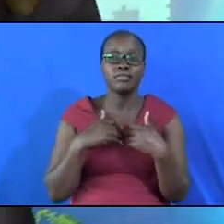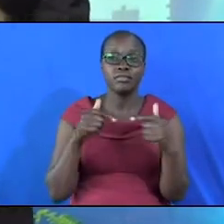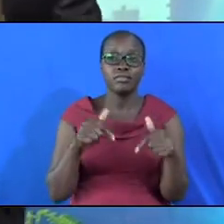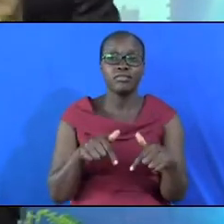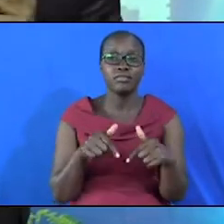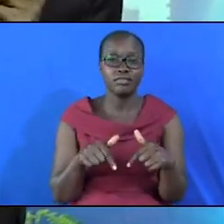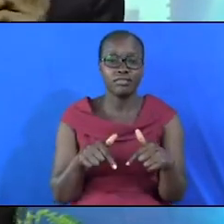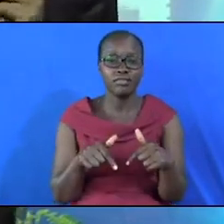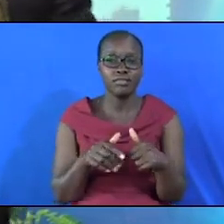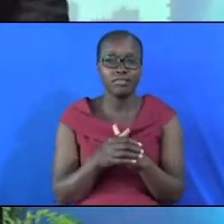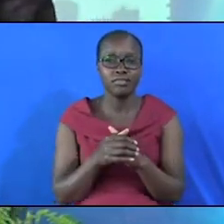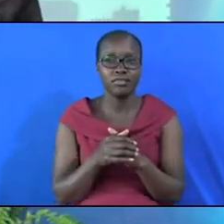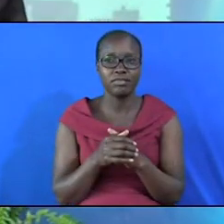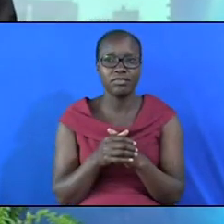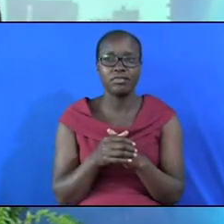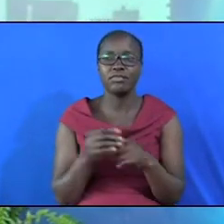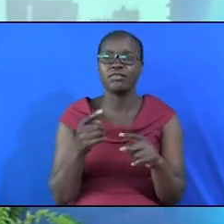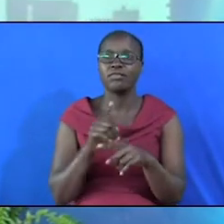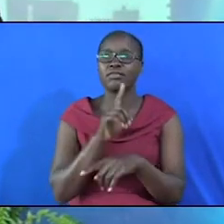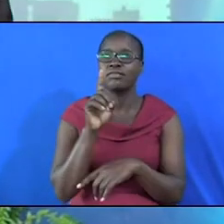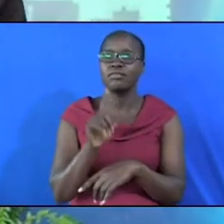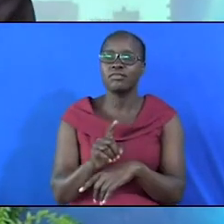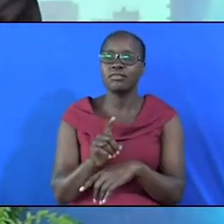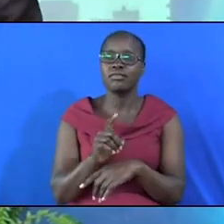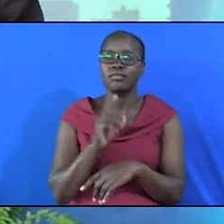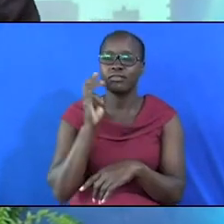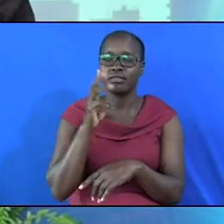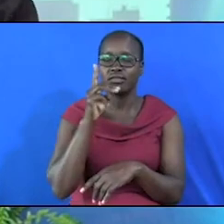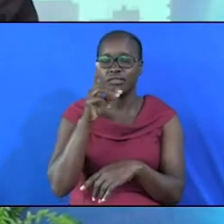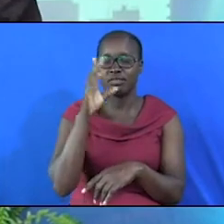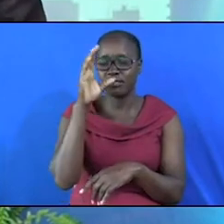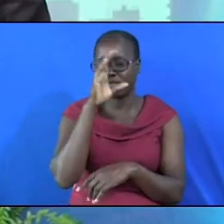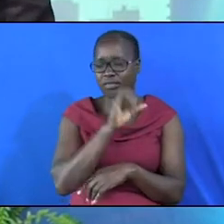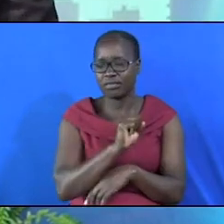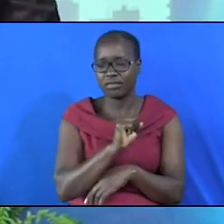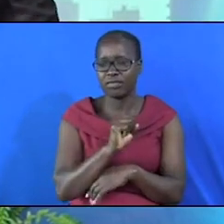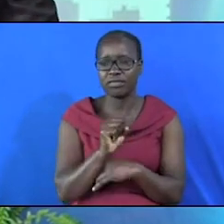today. But the question is,